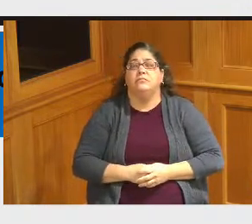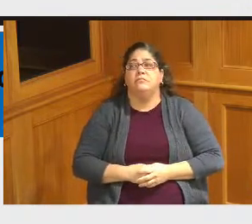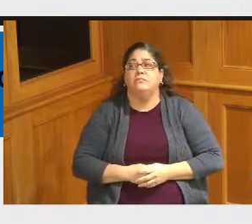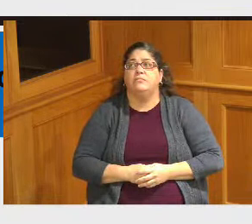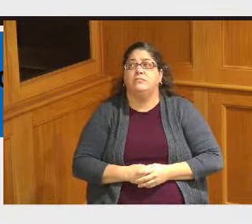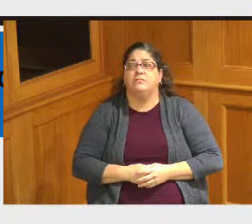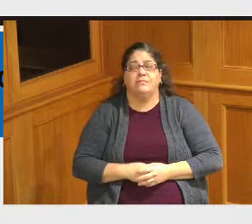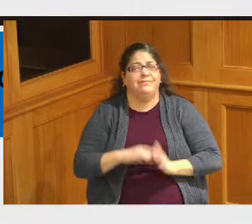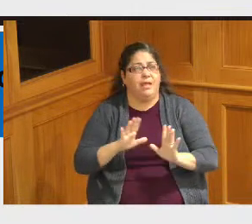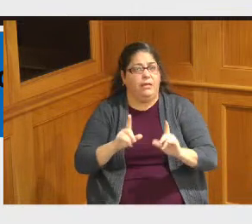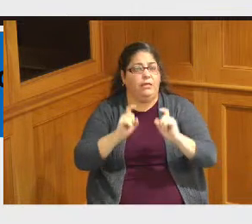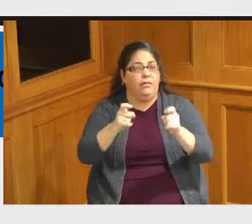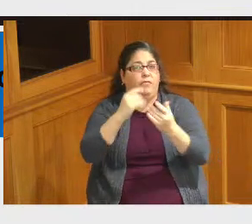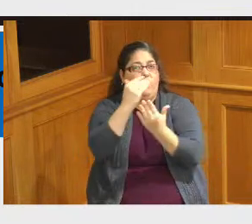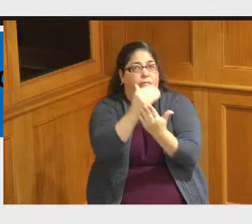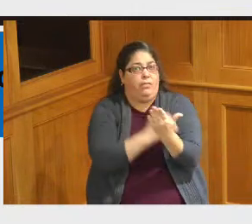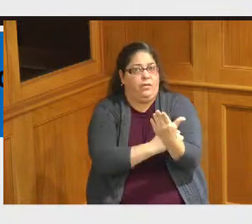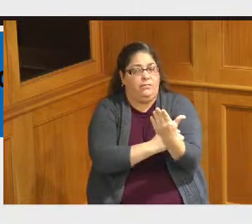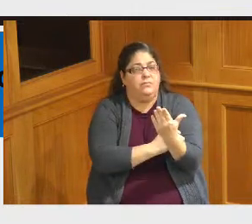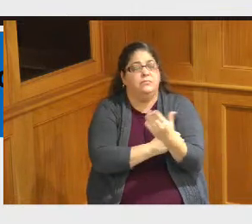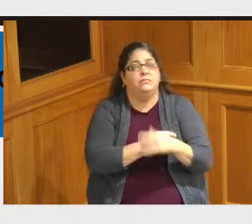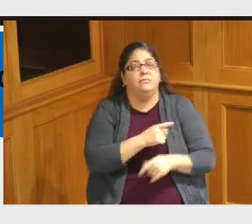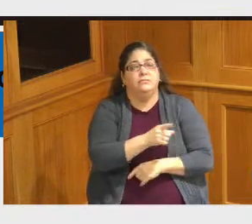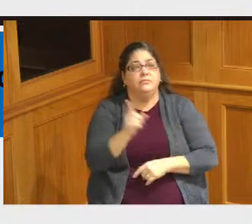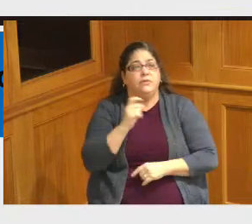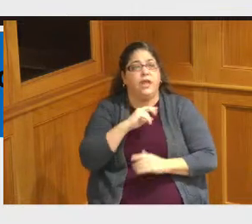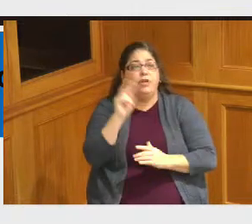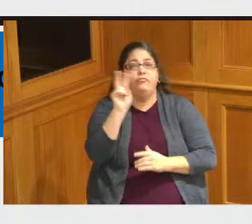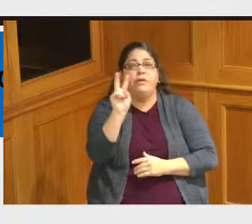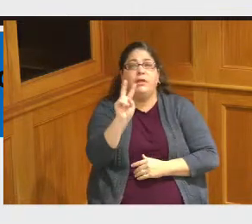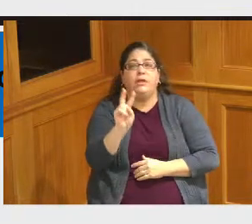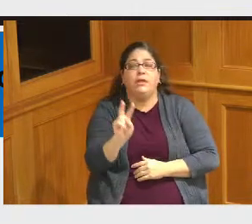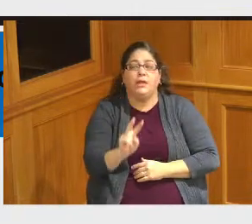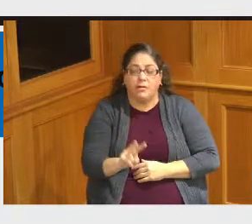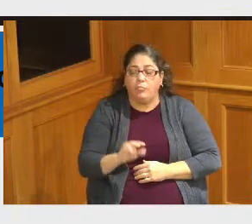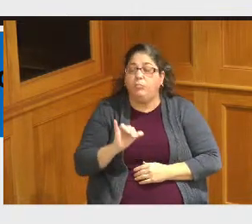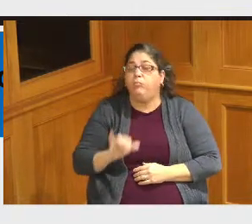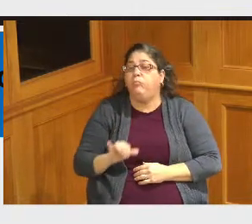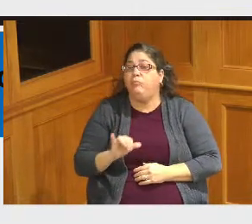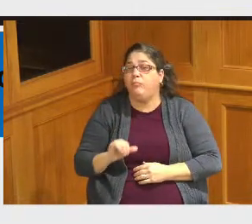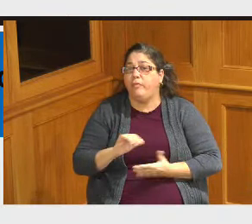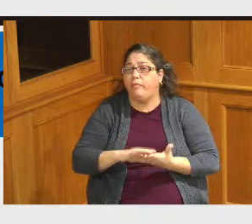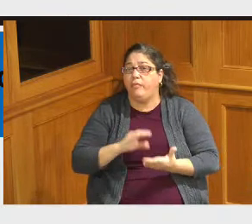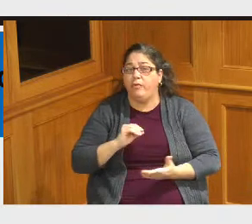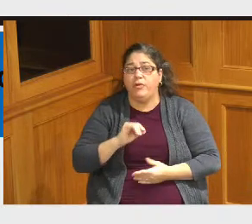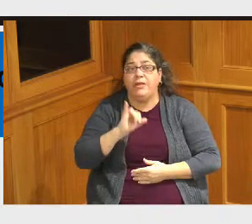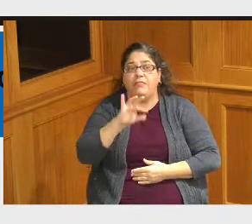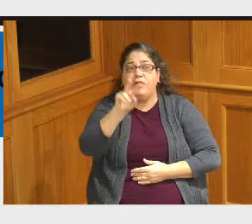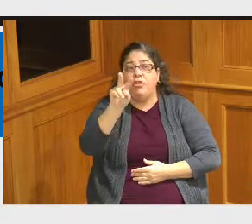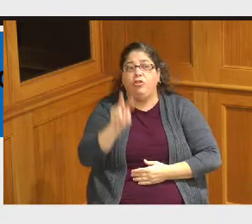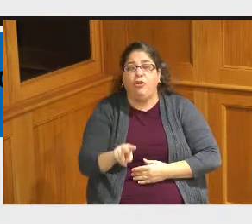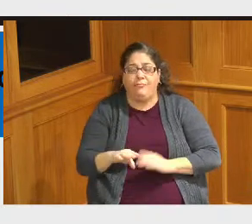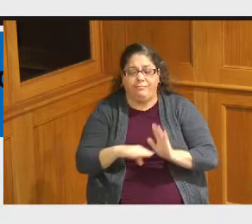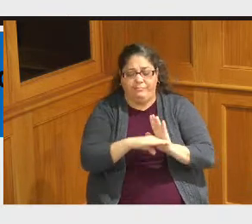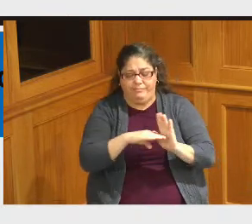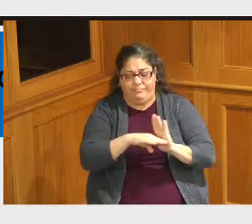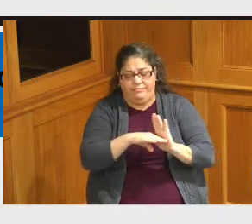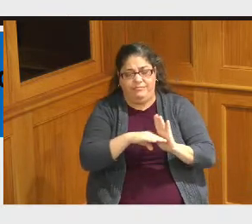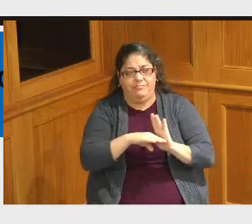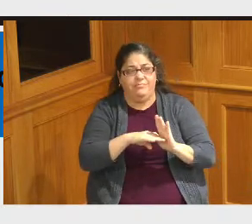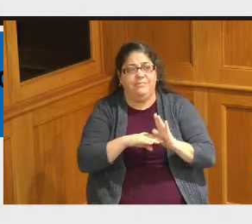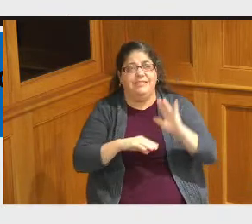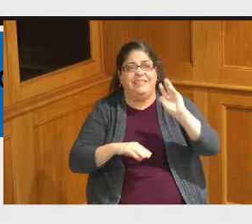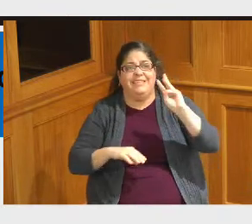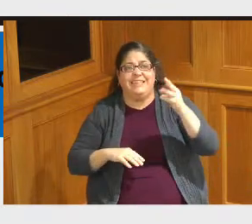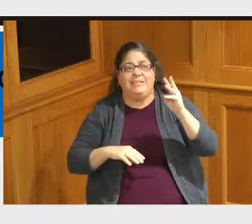It just gives you a list, and you can just read down that list. If you look down, I think on the 6th